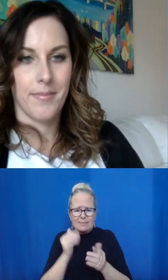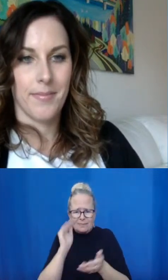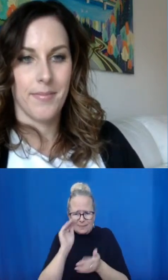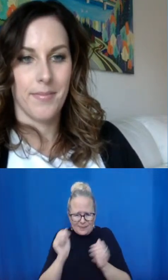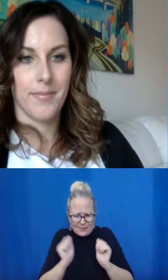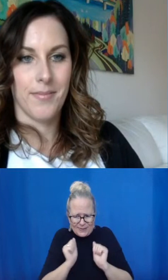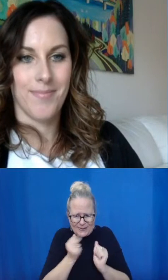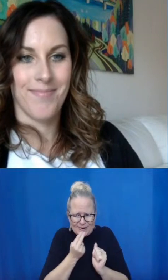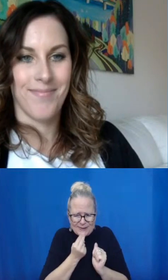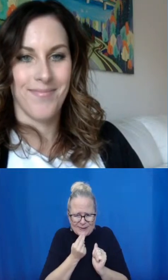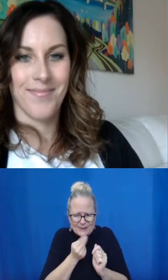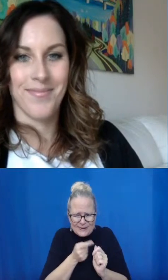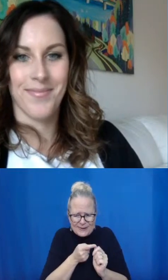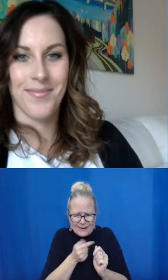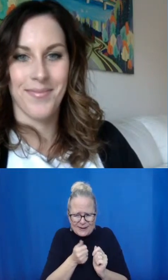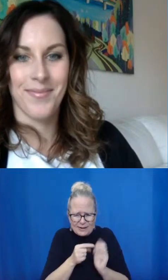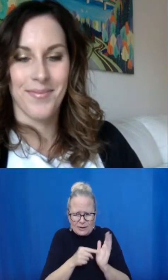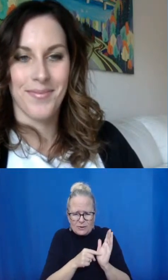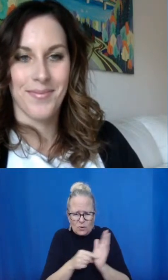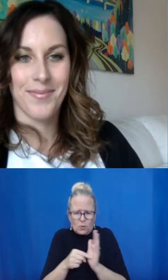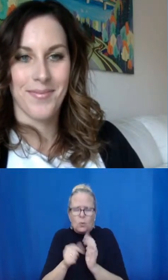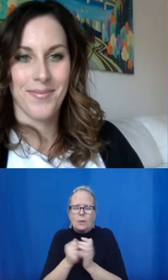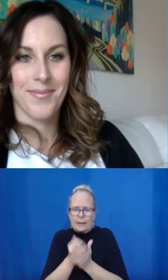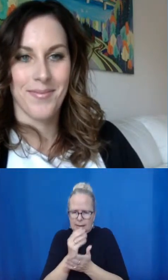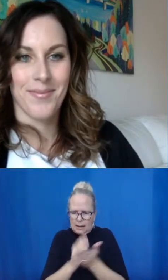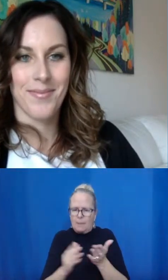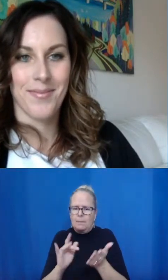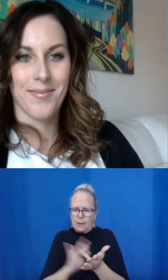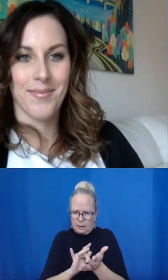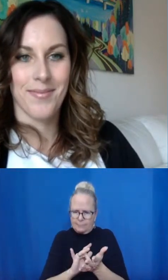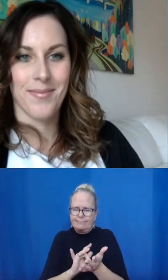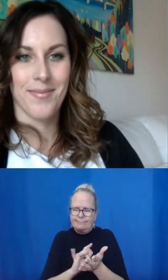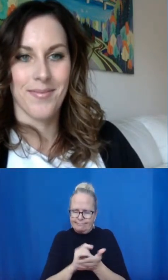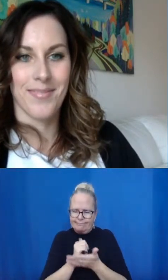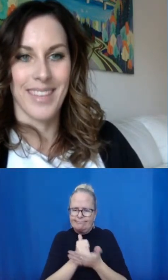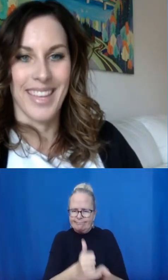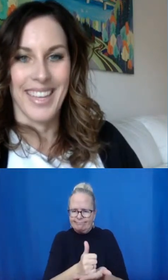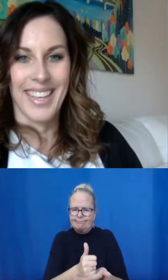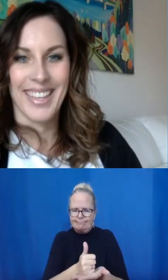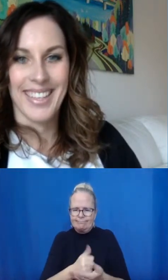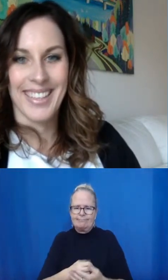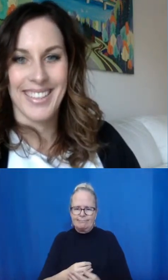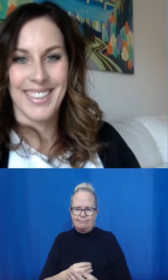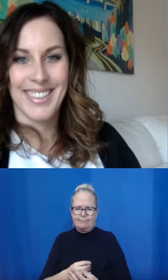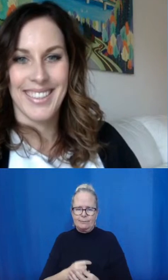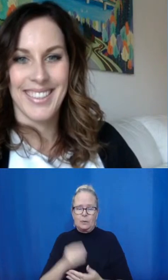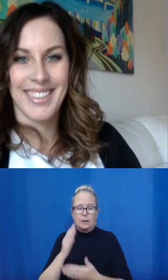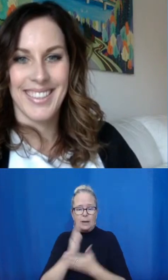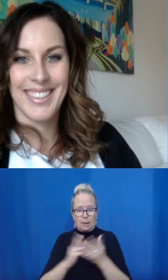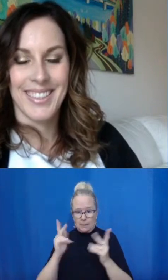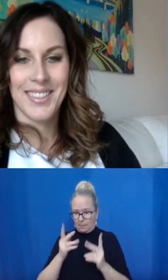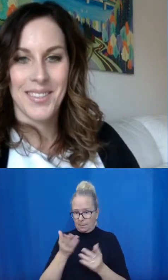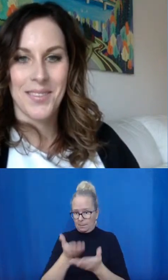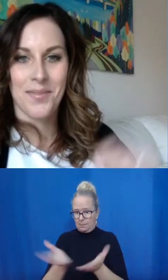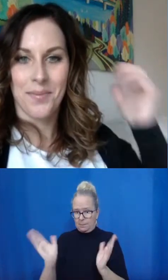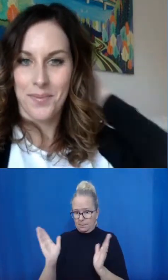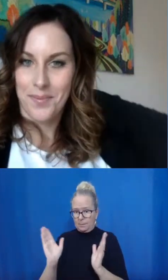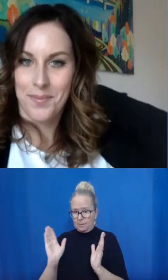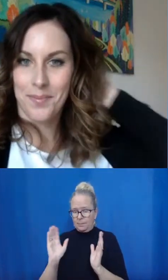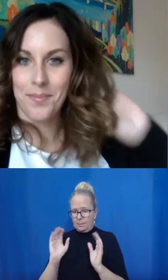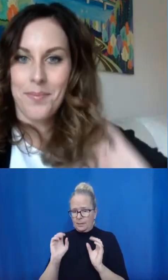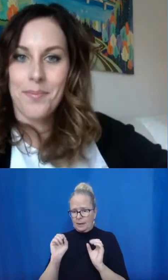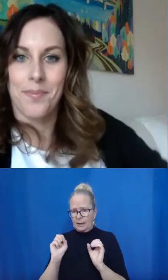But he's so cute. You have the most vibrant looking tiny human, given